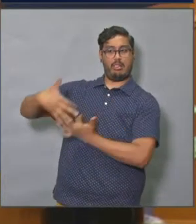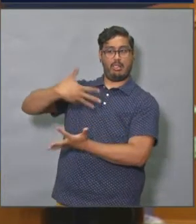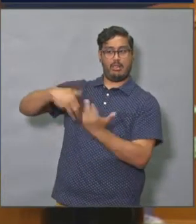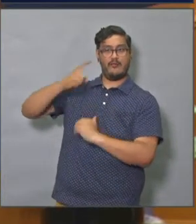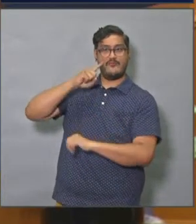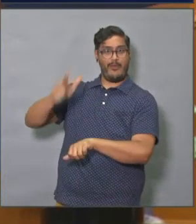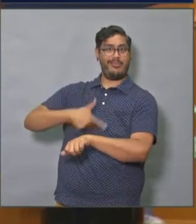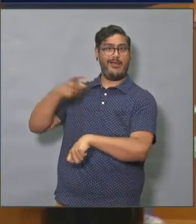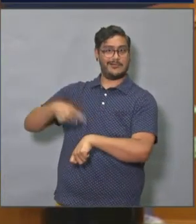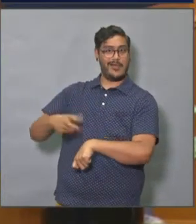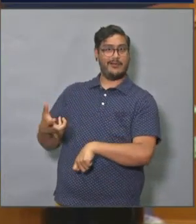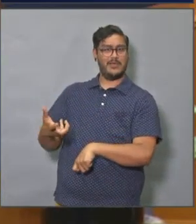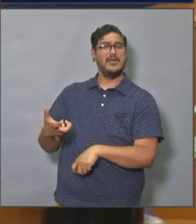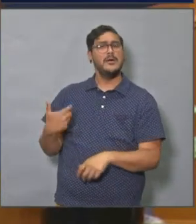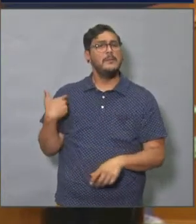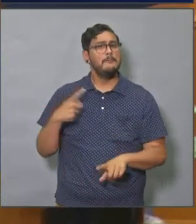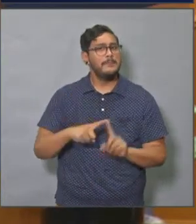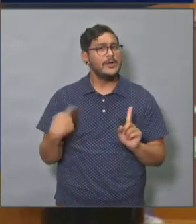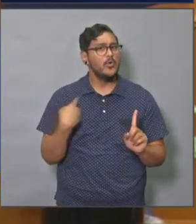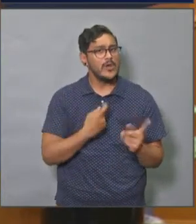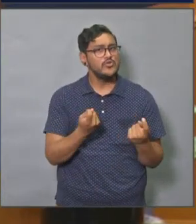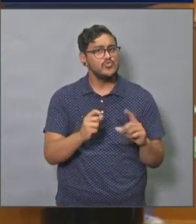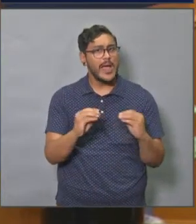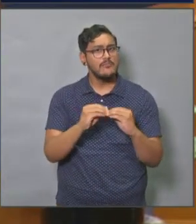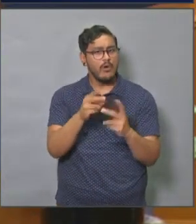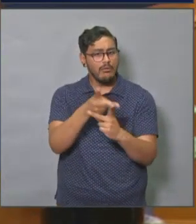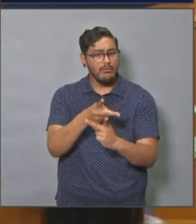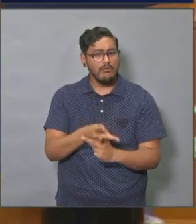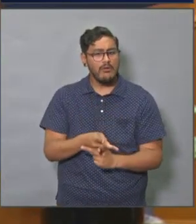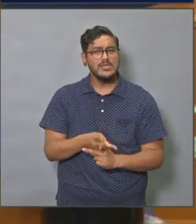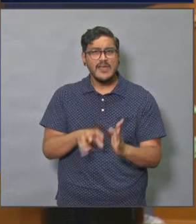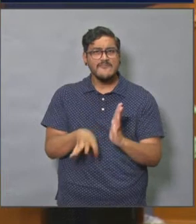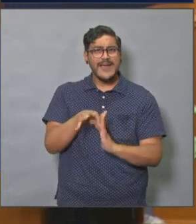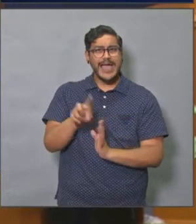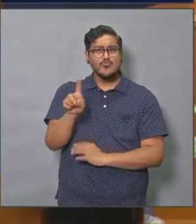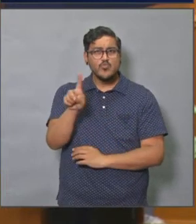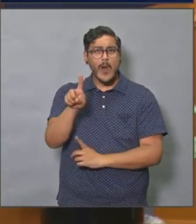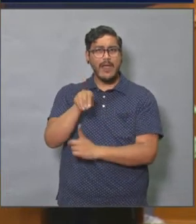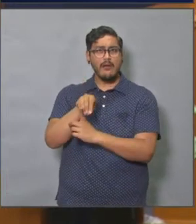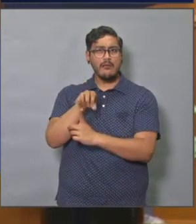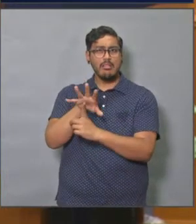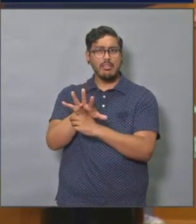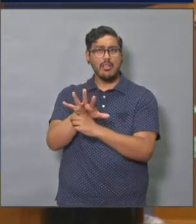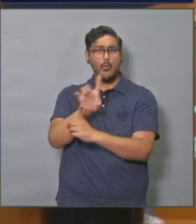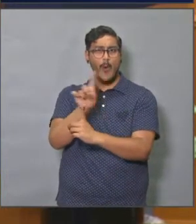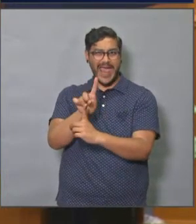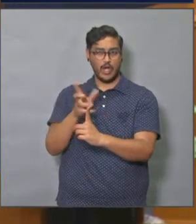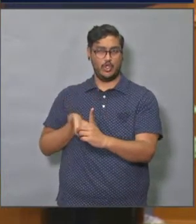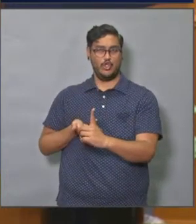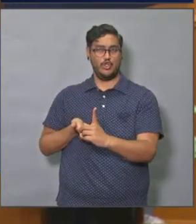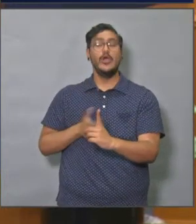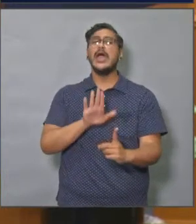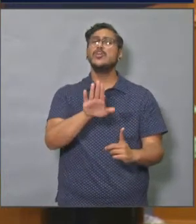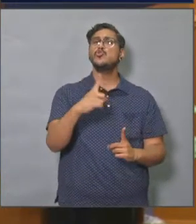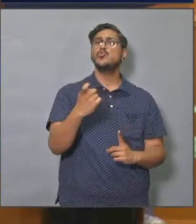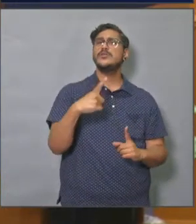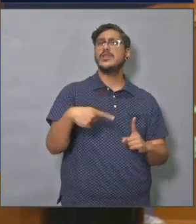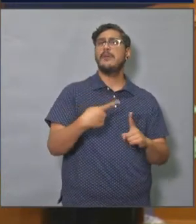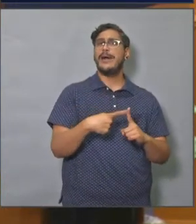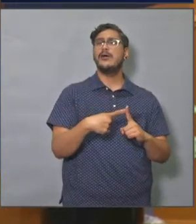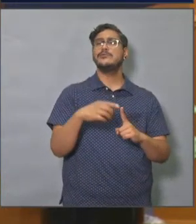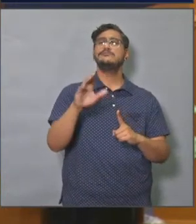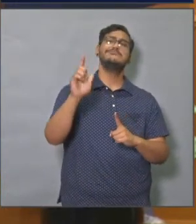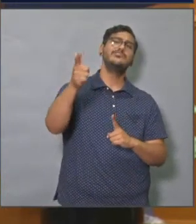better understand what the exposure sources are. In terms of your question about the further